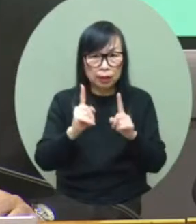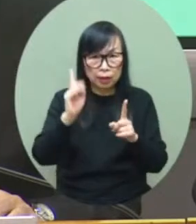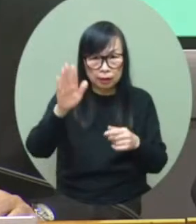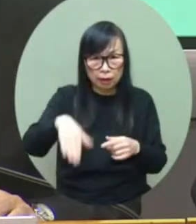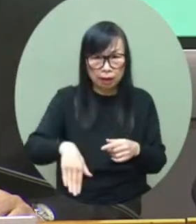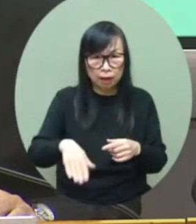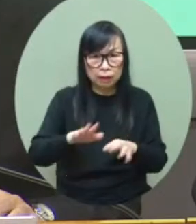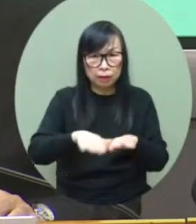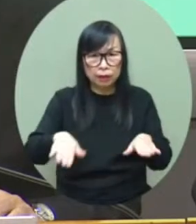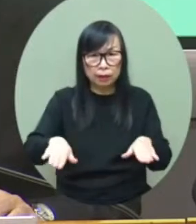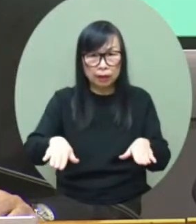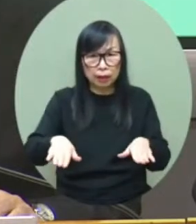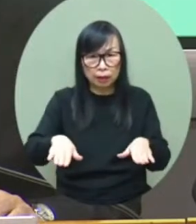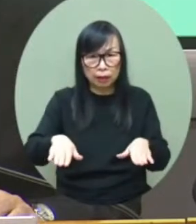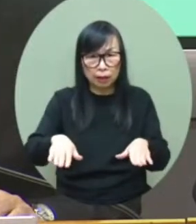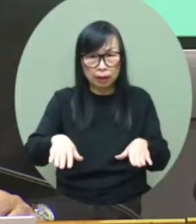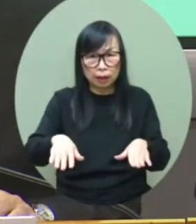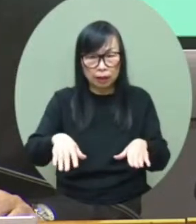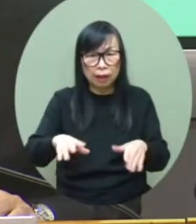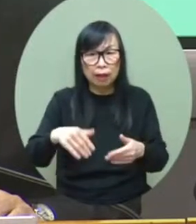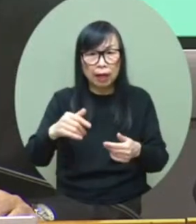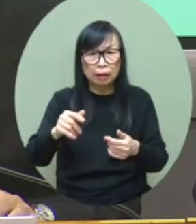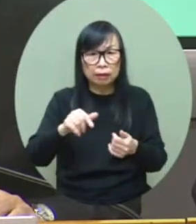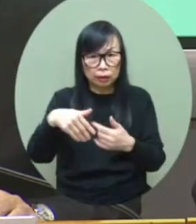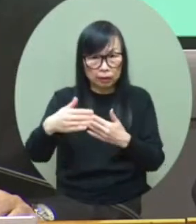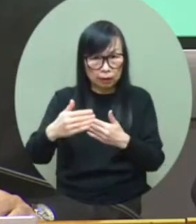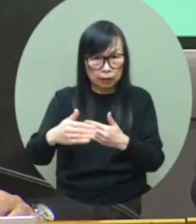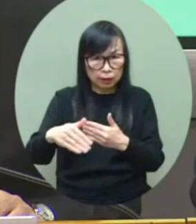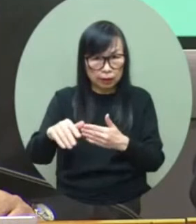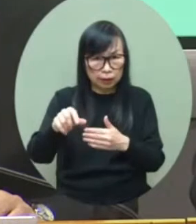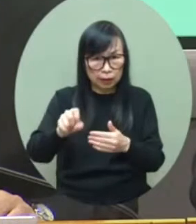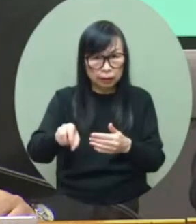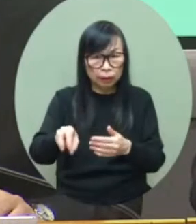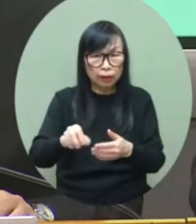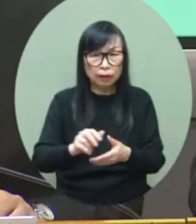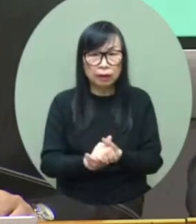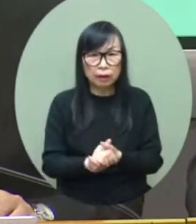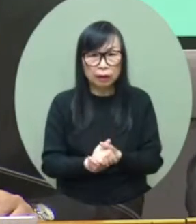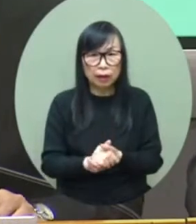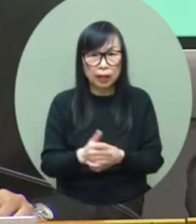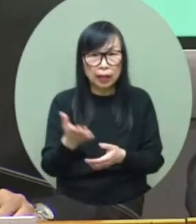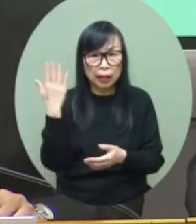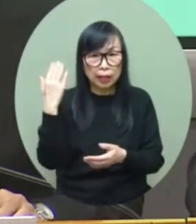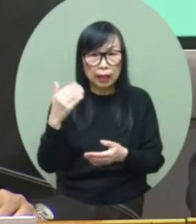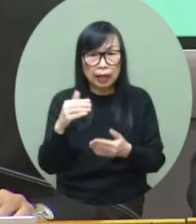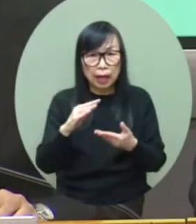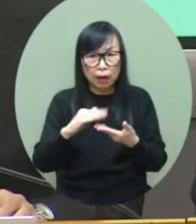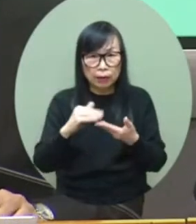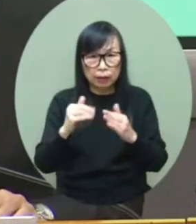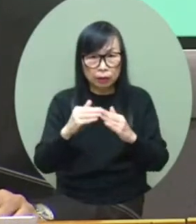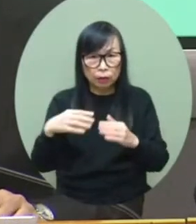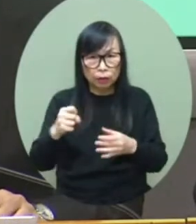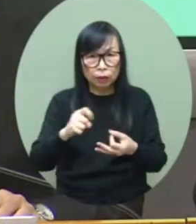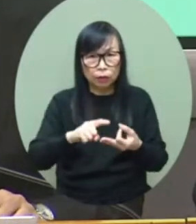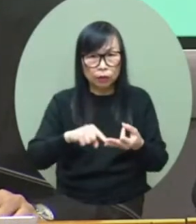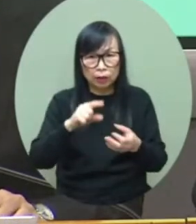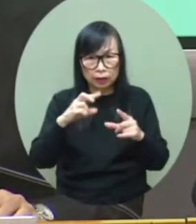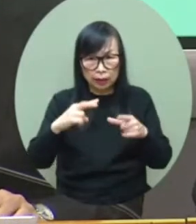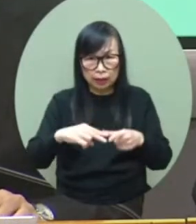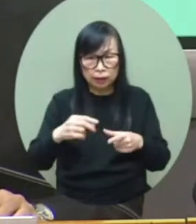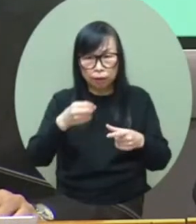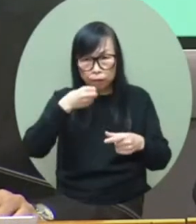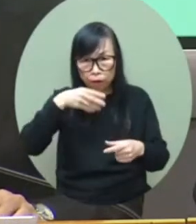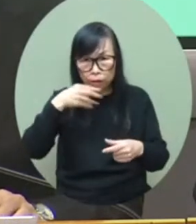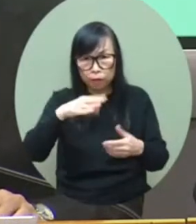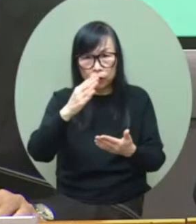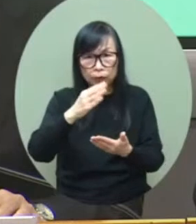a PCR test result within 48 hours of travel. As for those aged under three, they will still be exempted. In a moment,